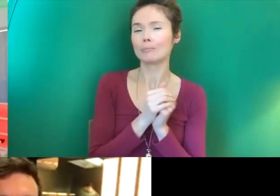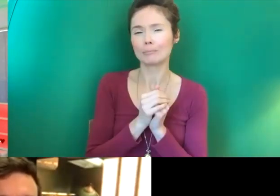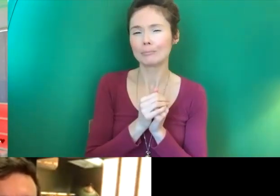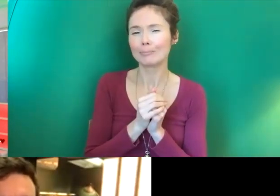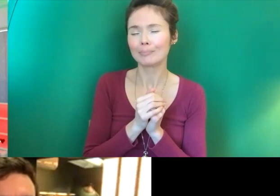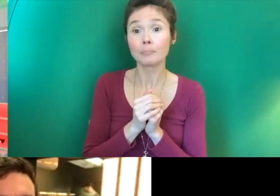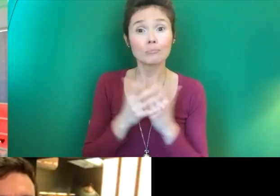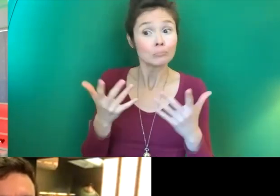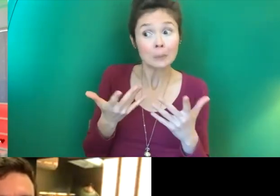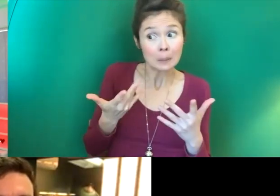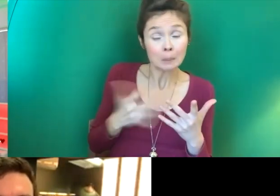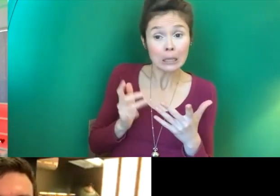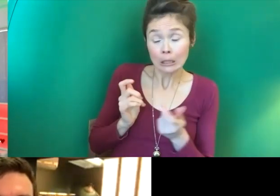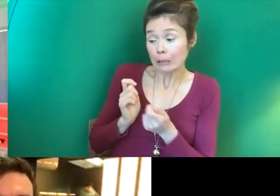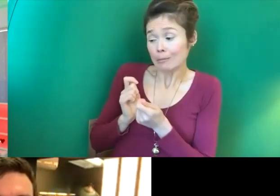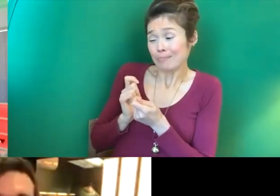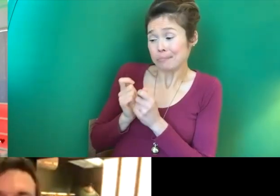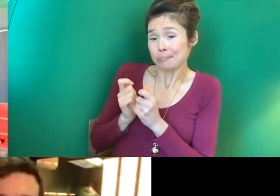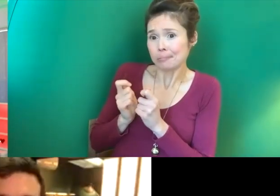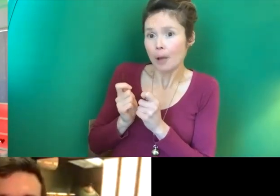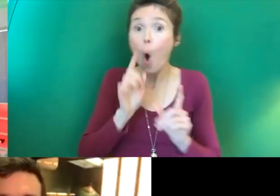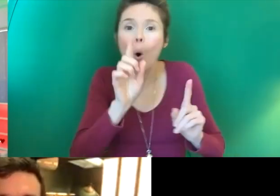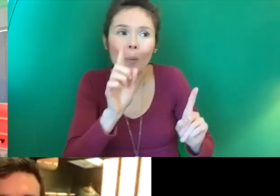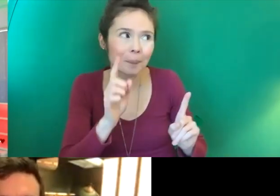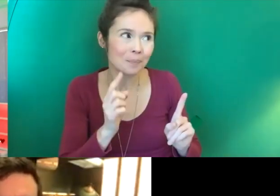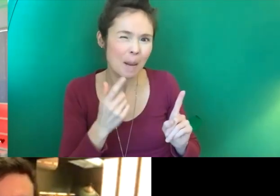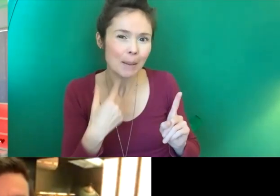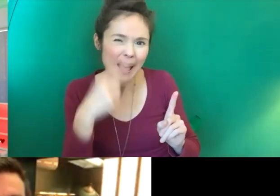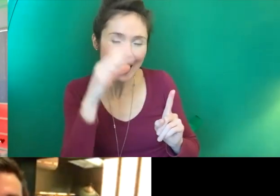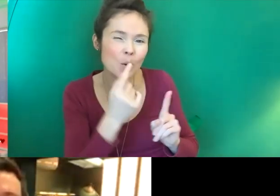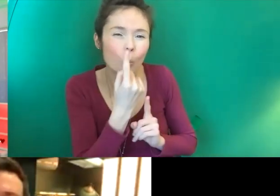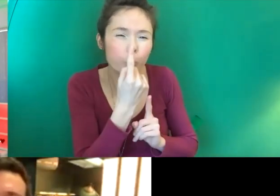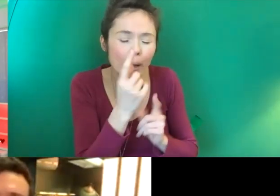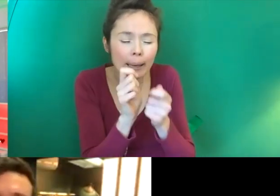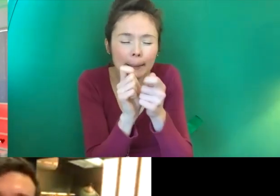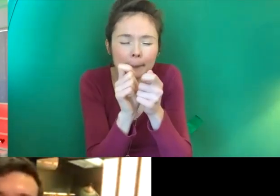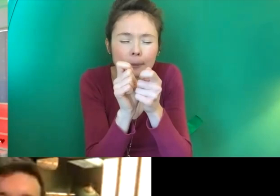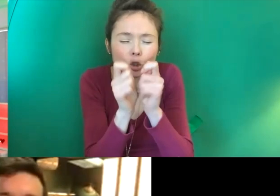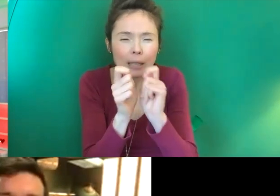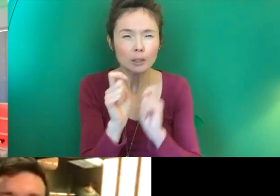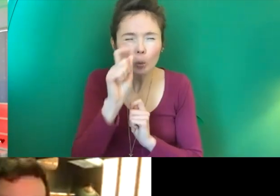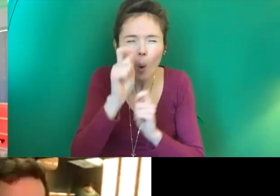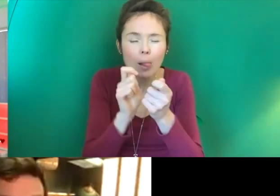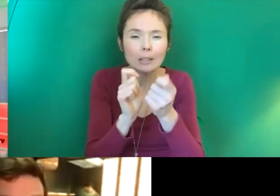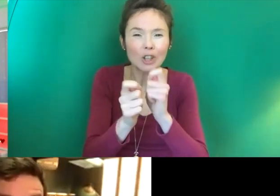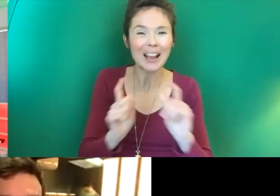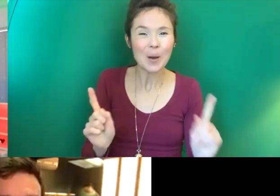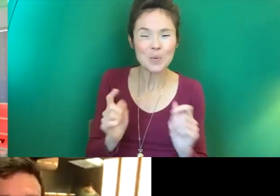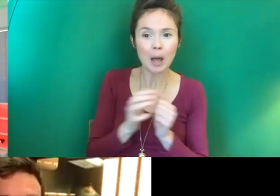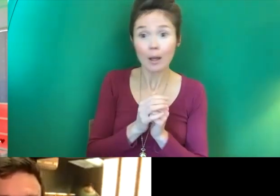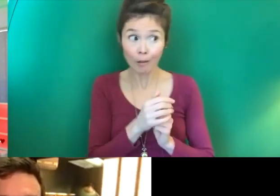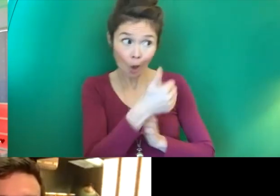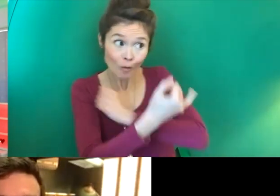other smaller things. I'm more than happy to go into. Can I tell you one of the smaller ones? Okay. One that is that all right,